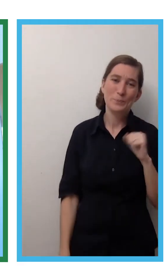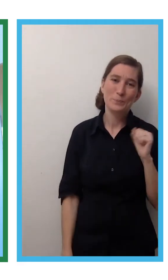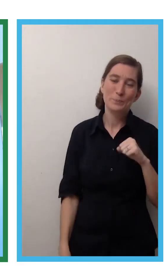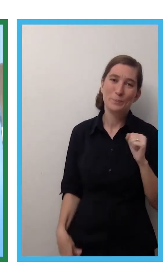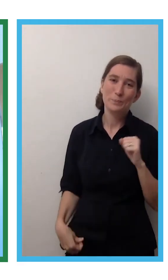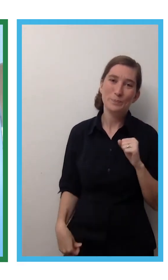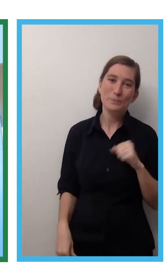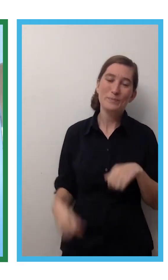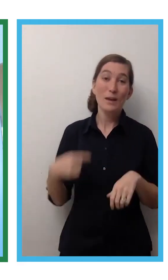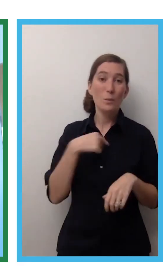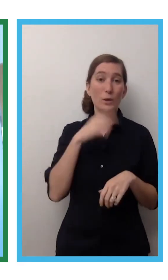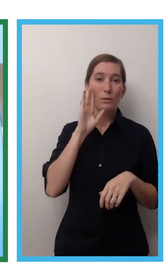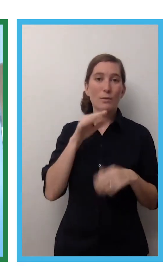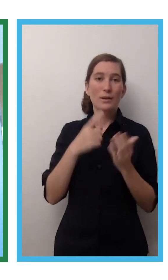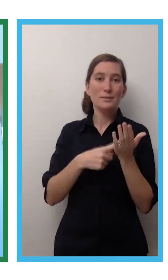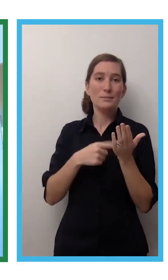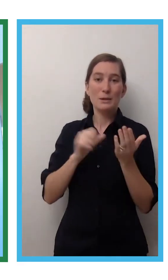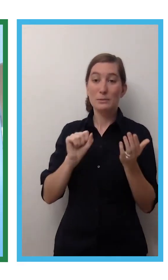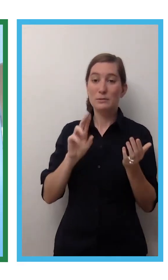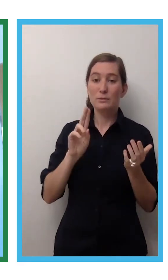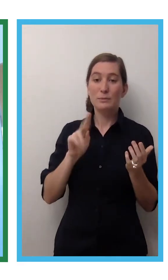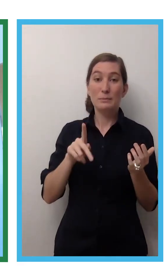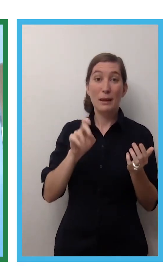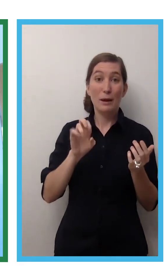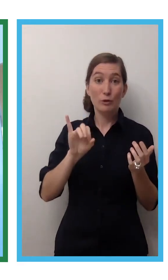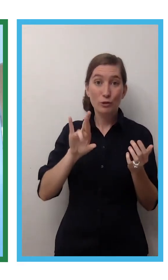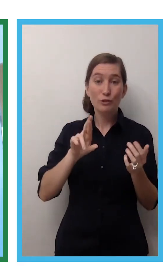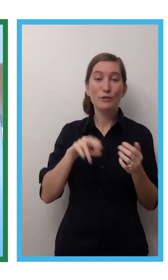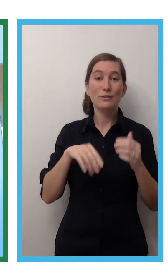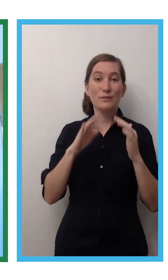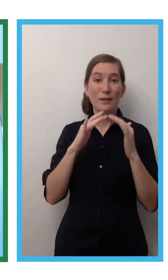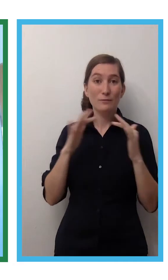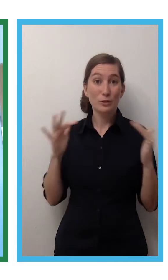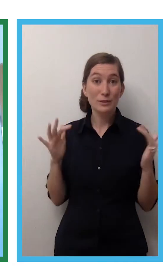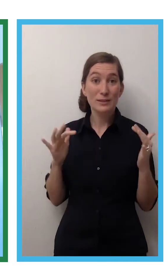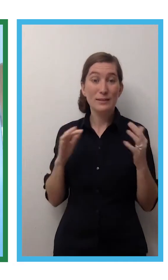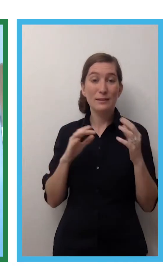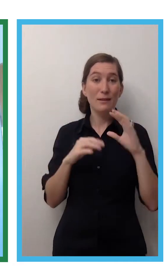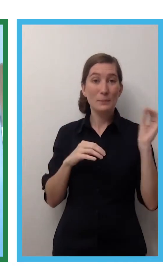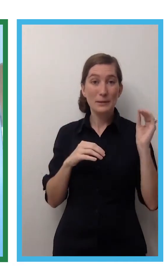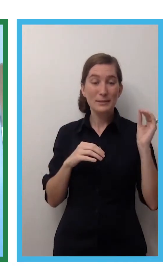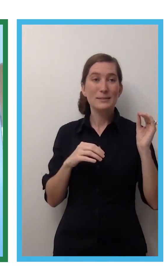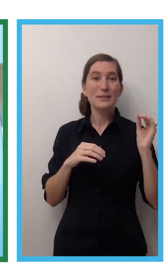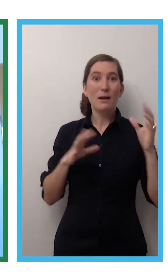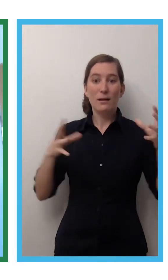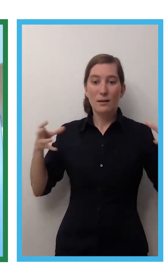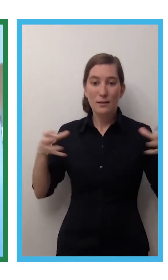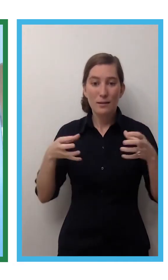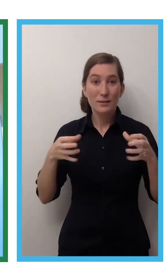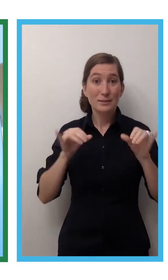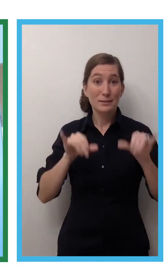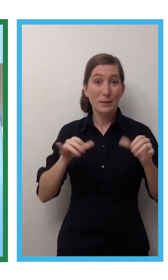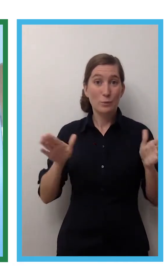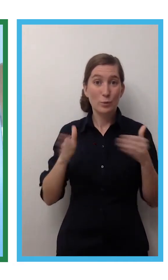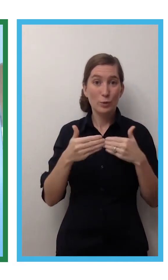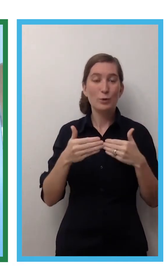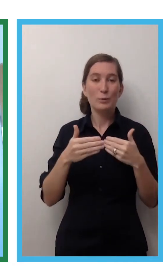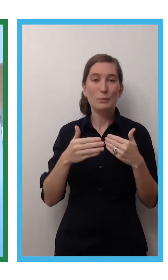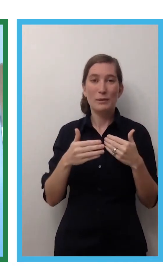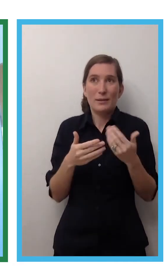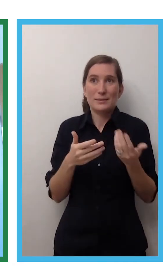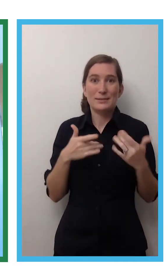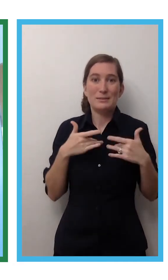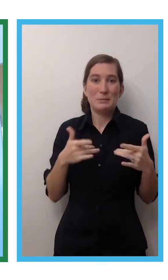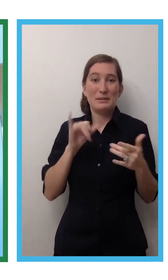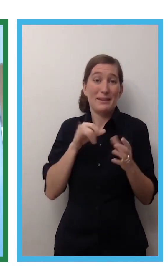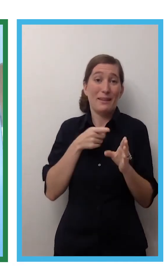banks that the only time they all get in the same room is in the, and agree is, and work together is in the supplier diversity world, which